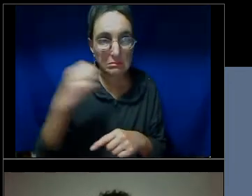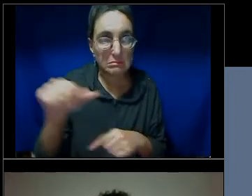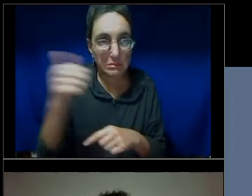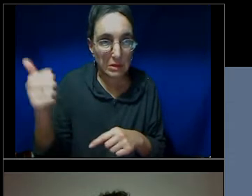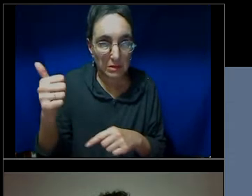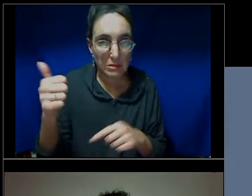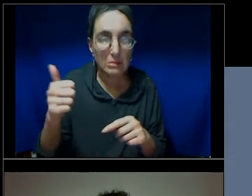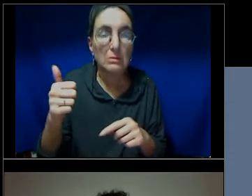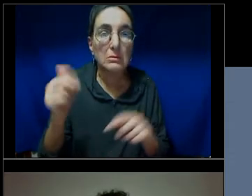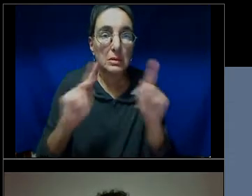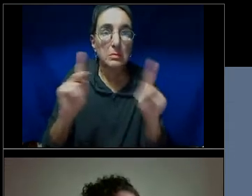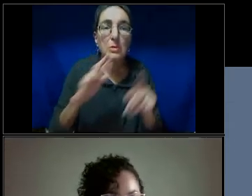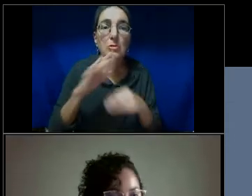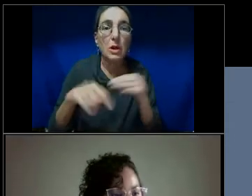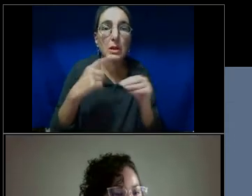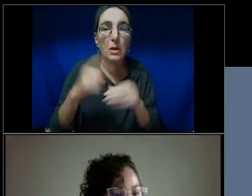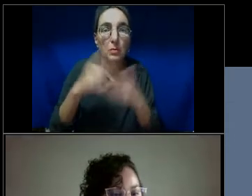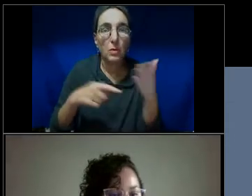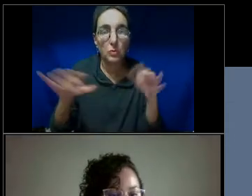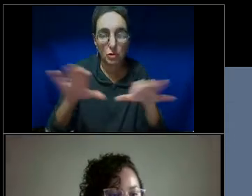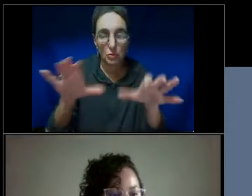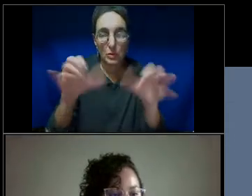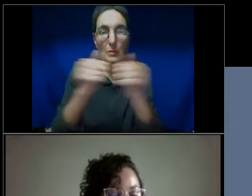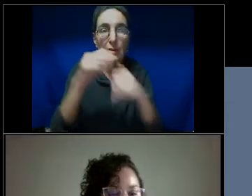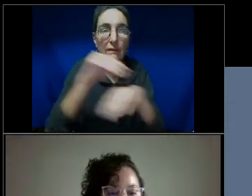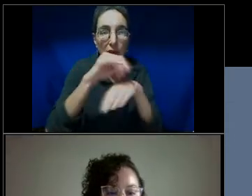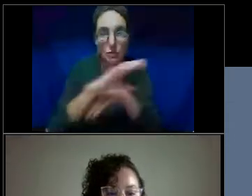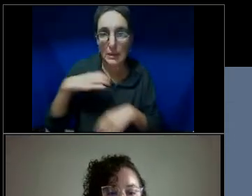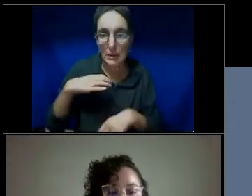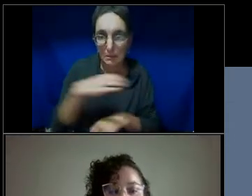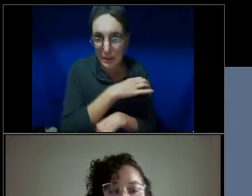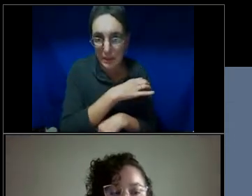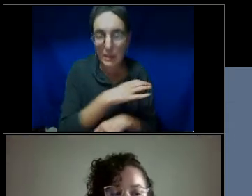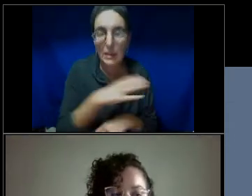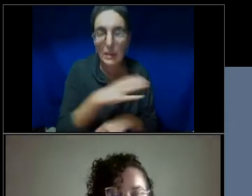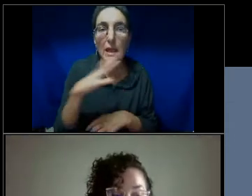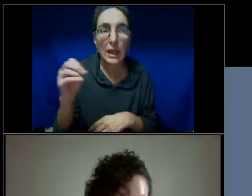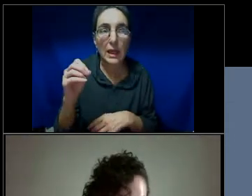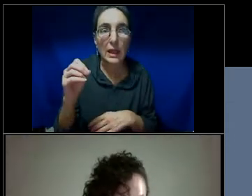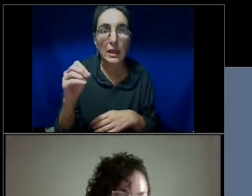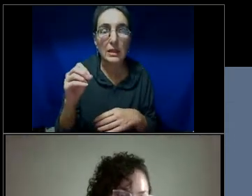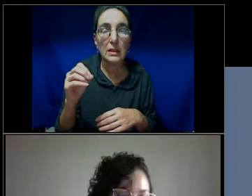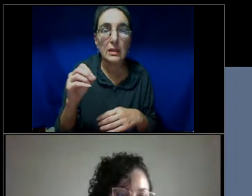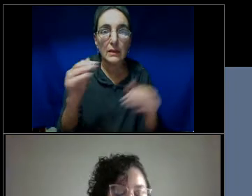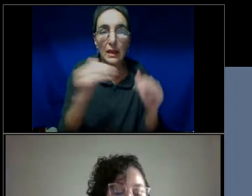the interagency advisory committees and interagency equity efforts.